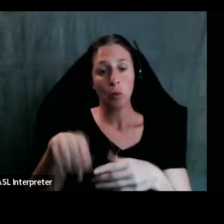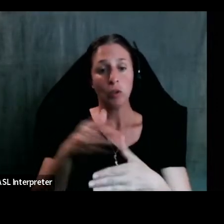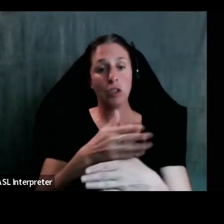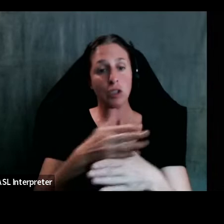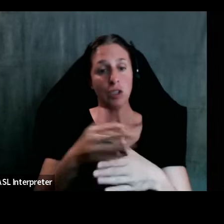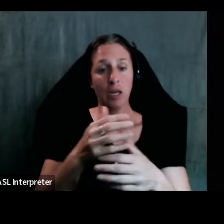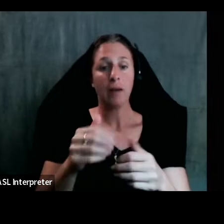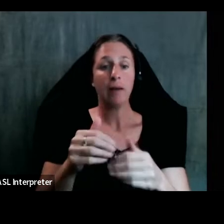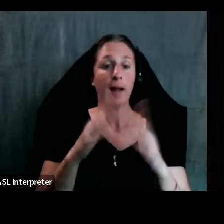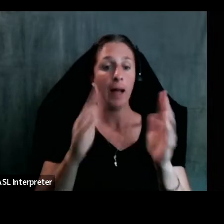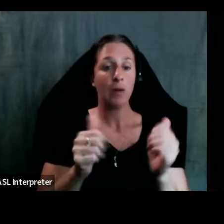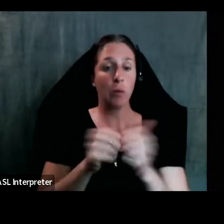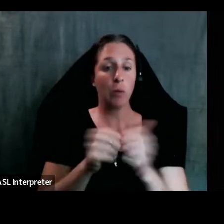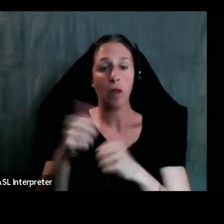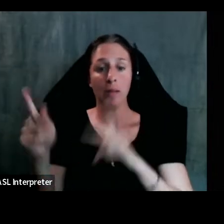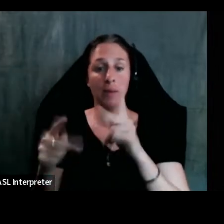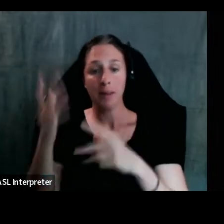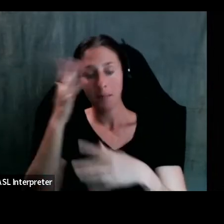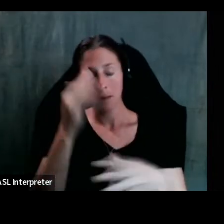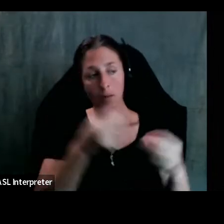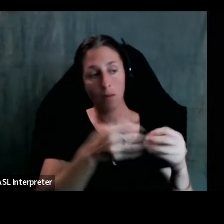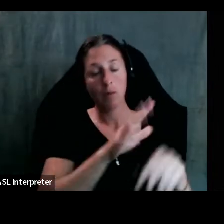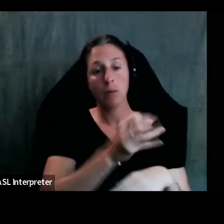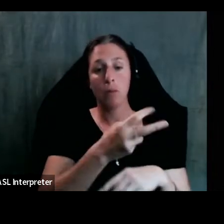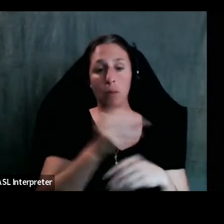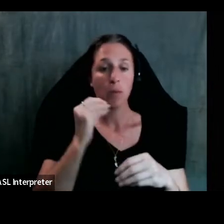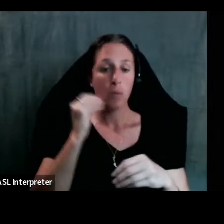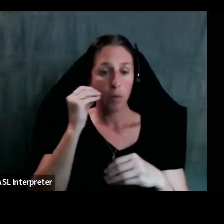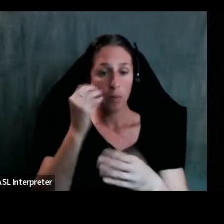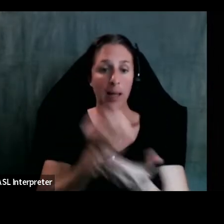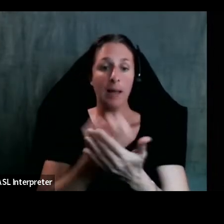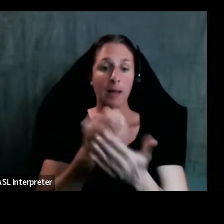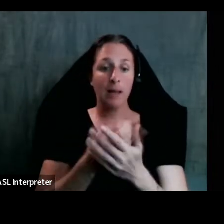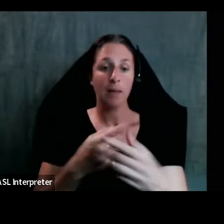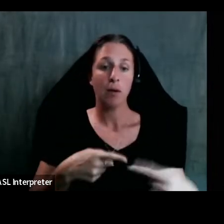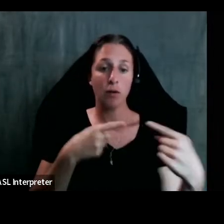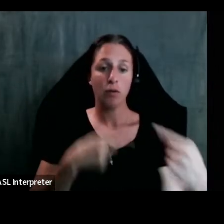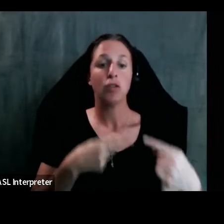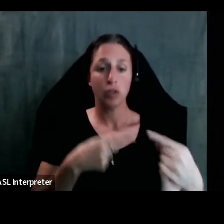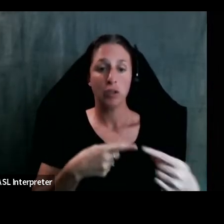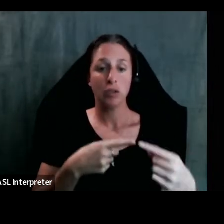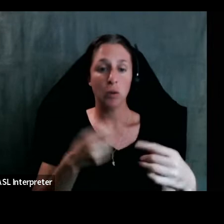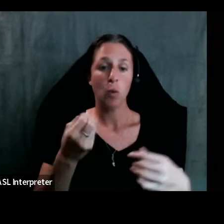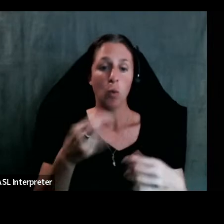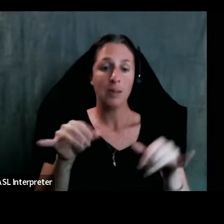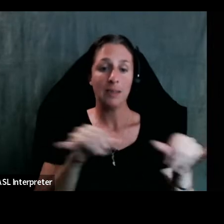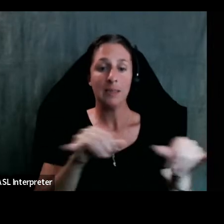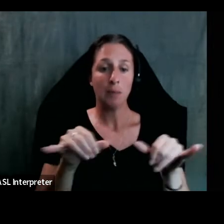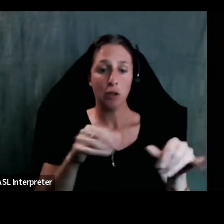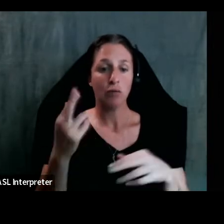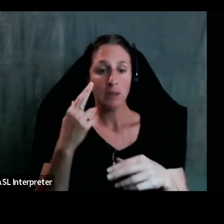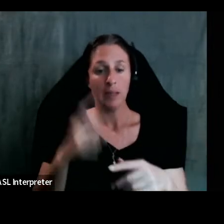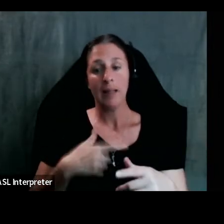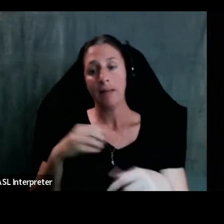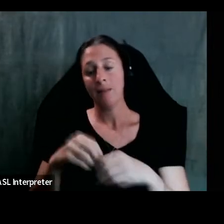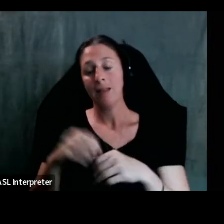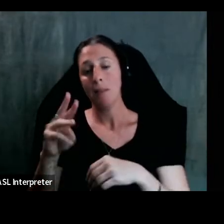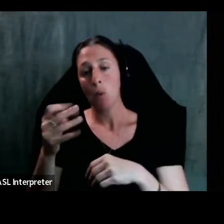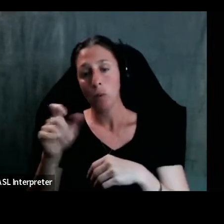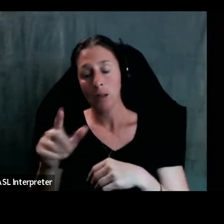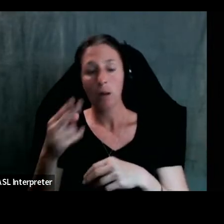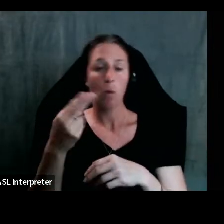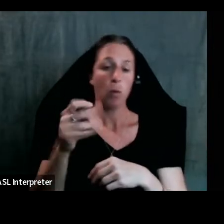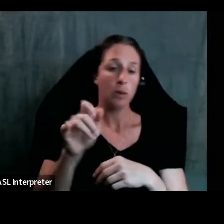other persons due to loss of housing, economic hardship, or a similar reason, are living in motels,